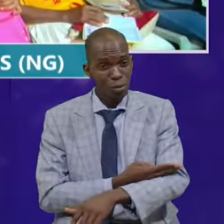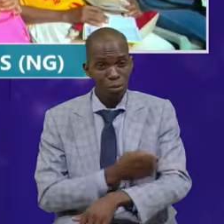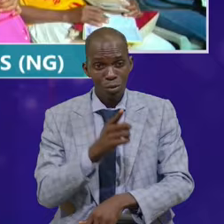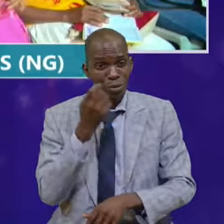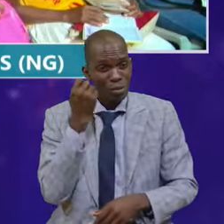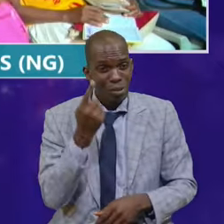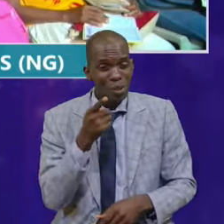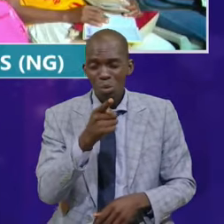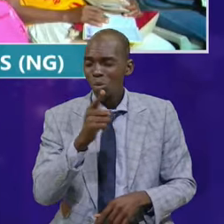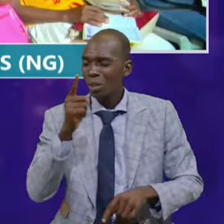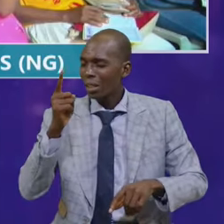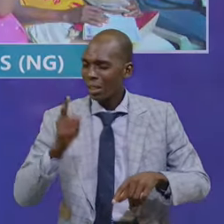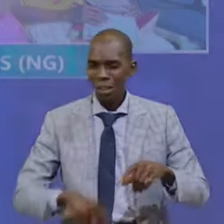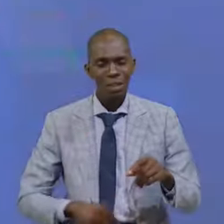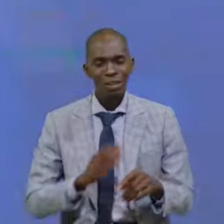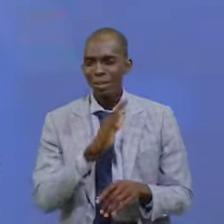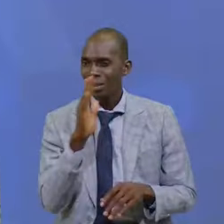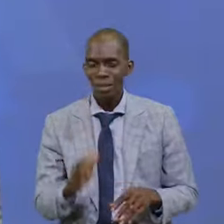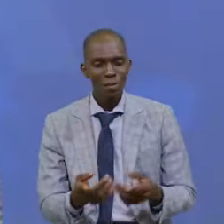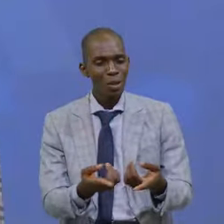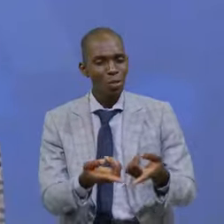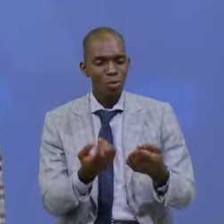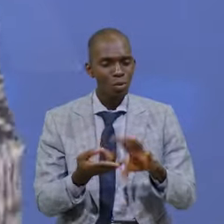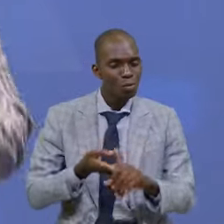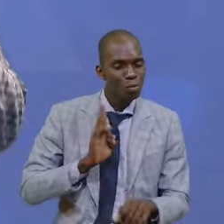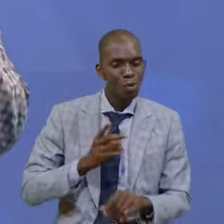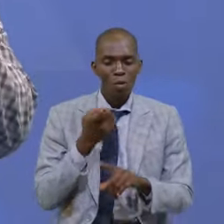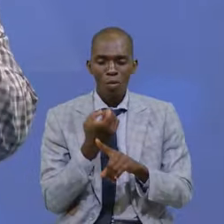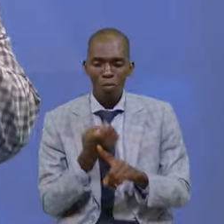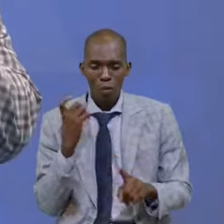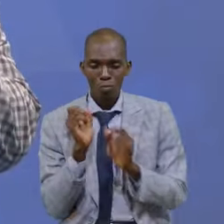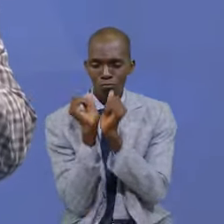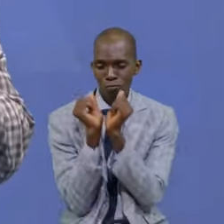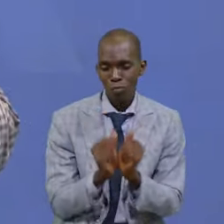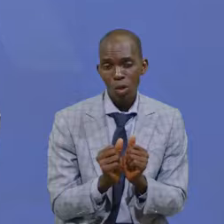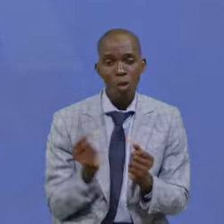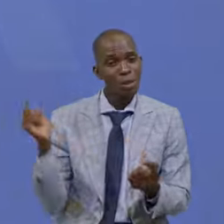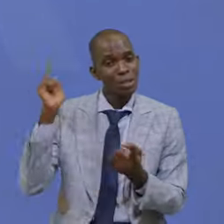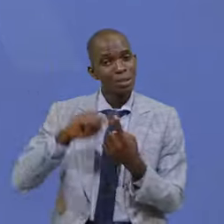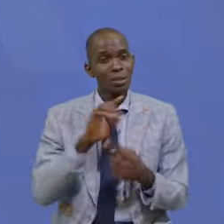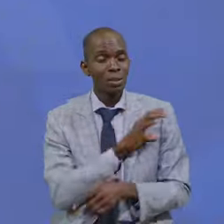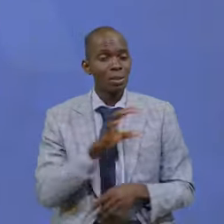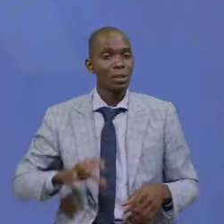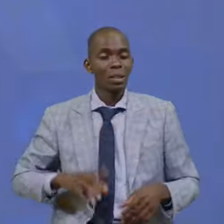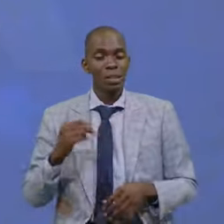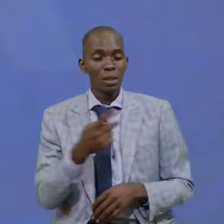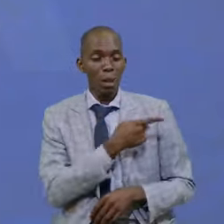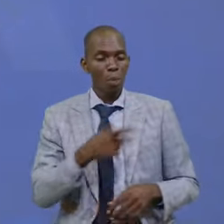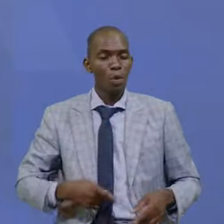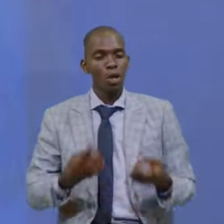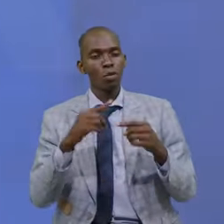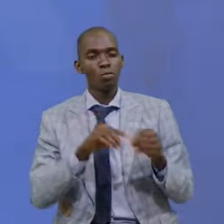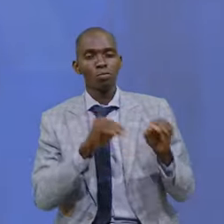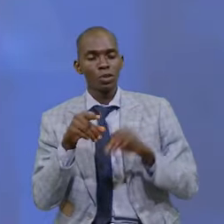never come out of slavery until Christ, the Prince, comes to set you free. My